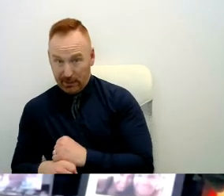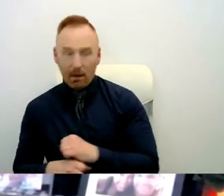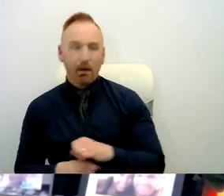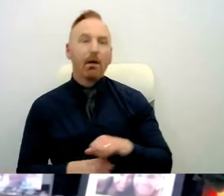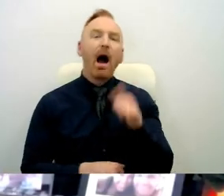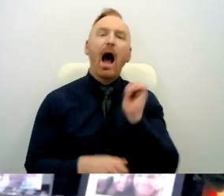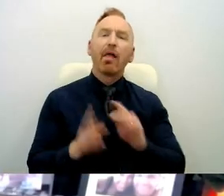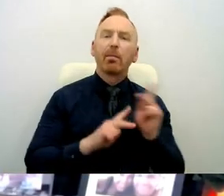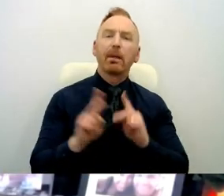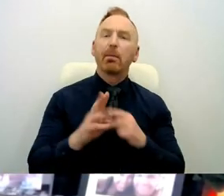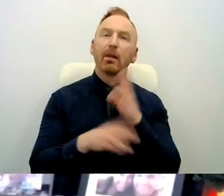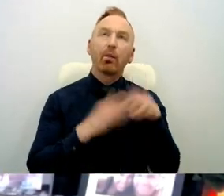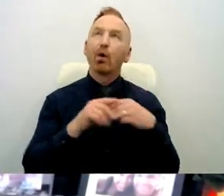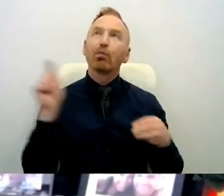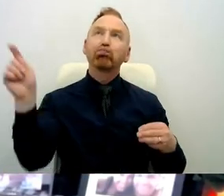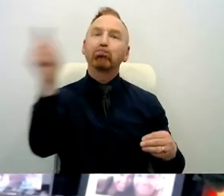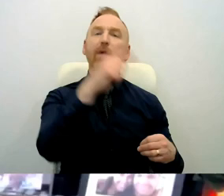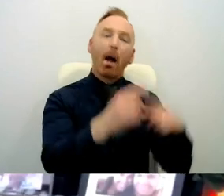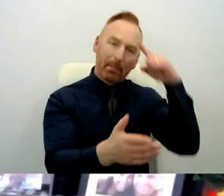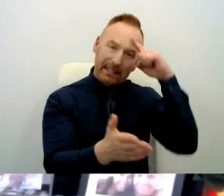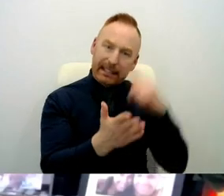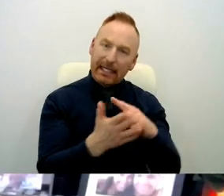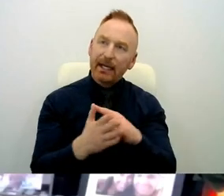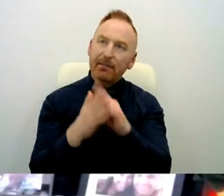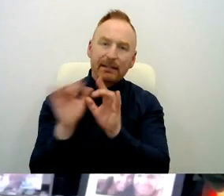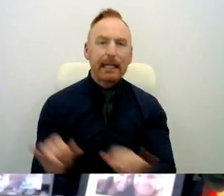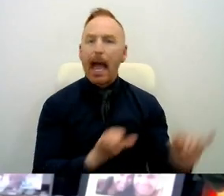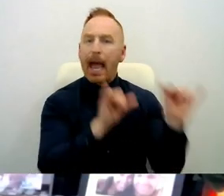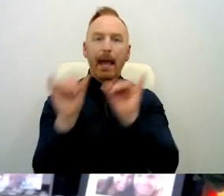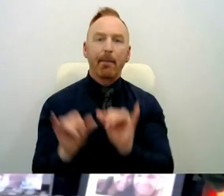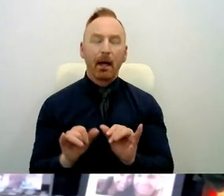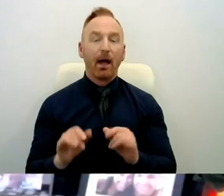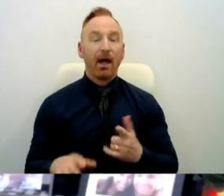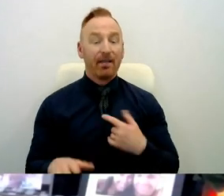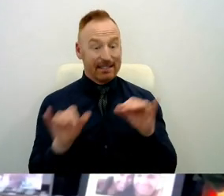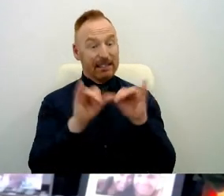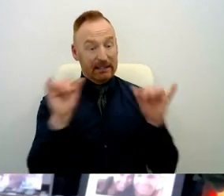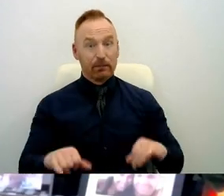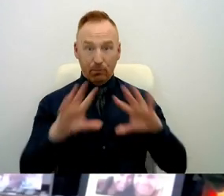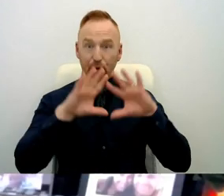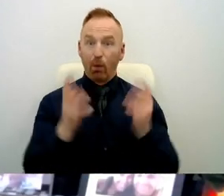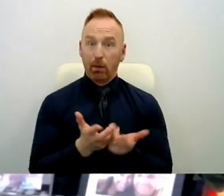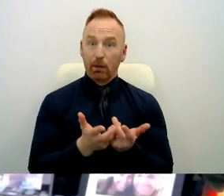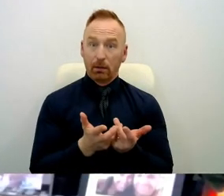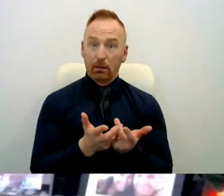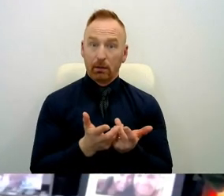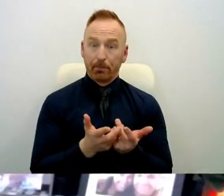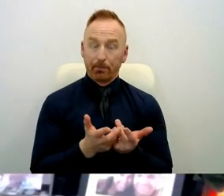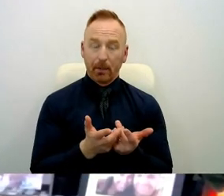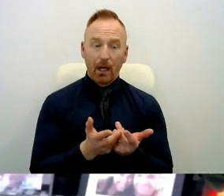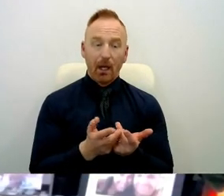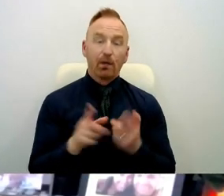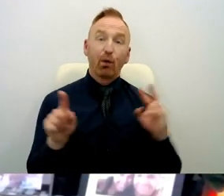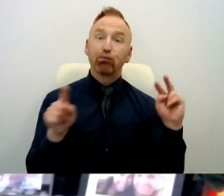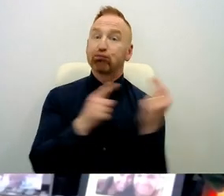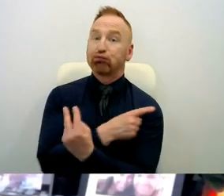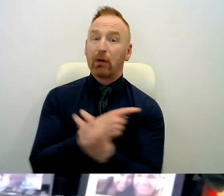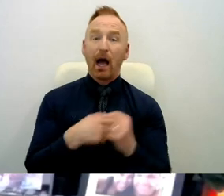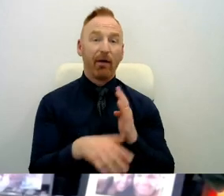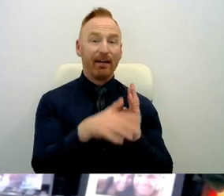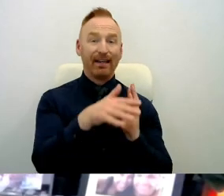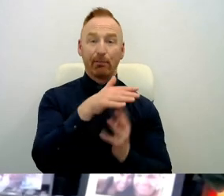held by others in other parts of the world, right? Because this was a system that was global. So the views